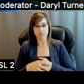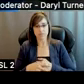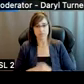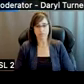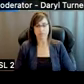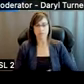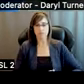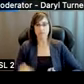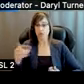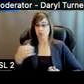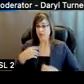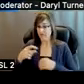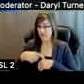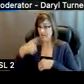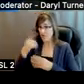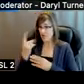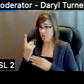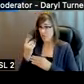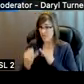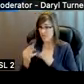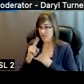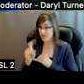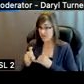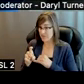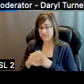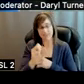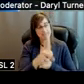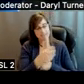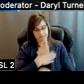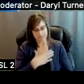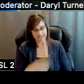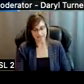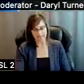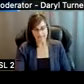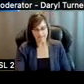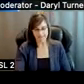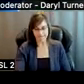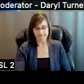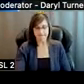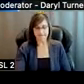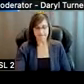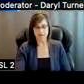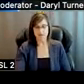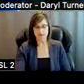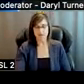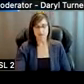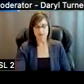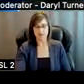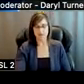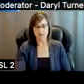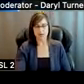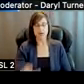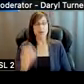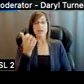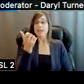Do you have time for one last question, Dr. Agarwal? Yes, please. Okay. Last question is, are there any